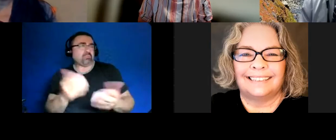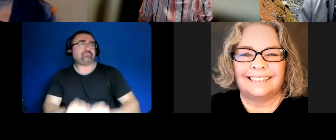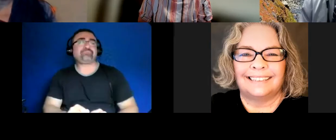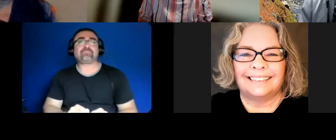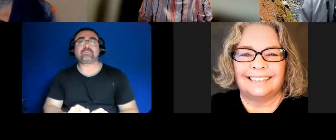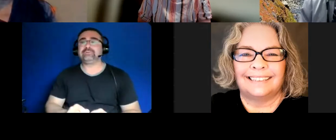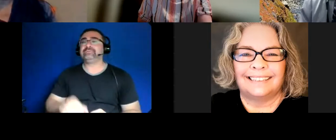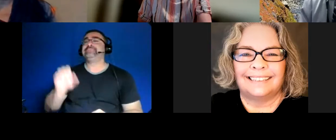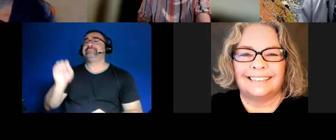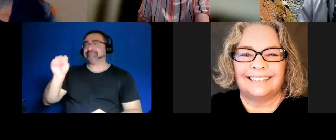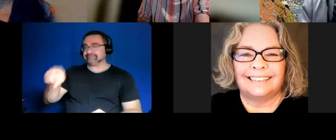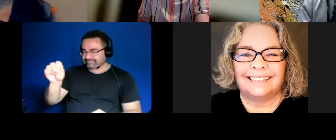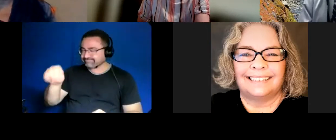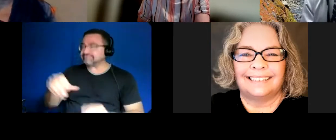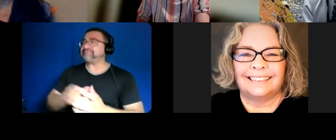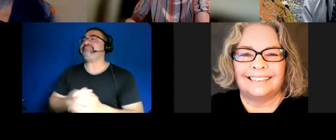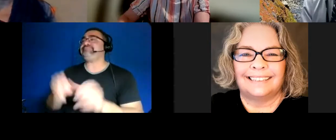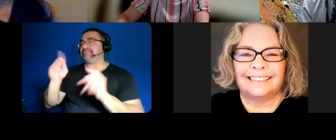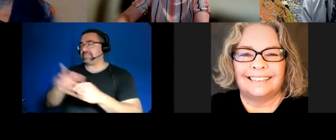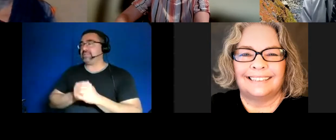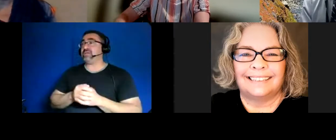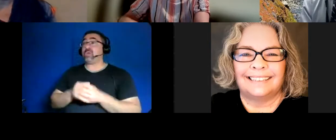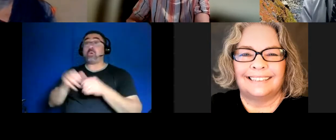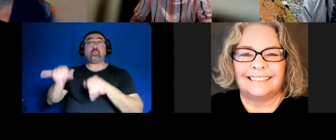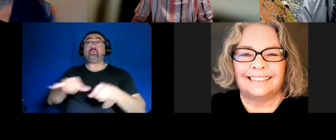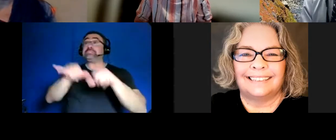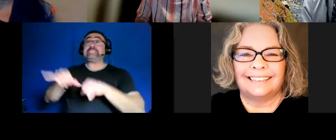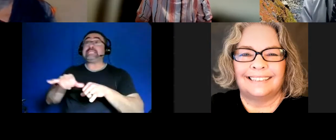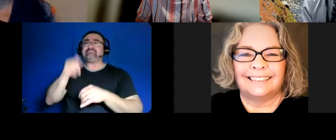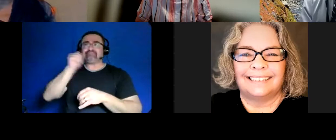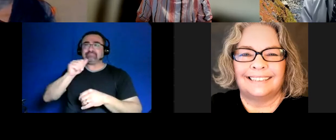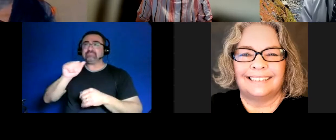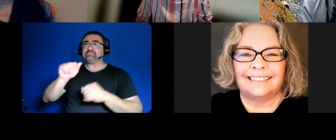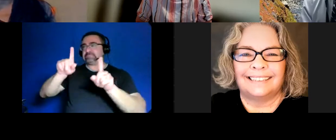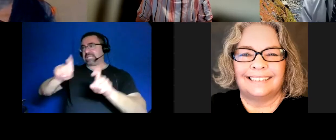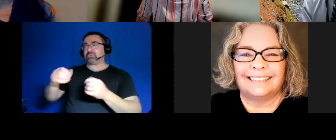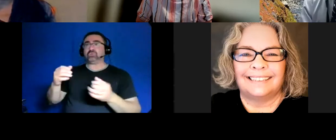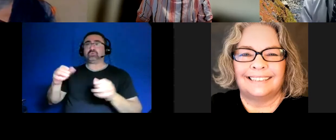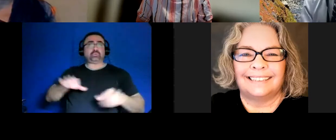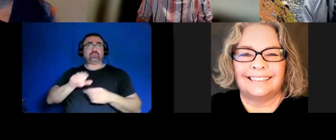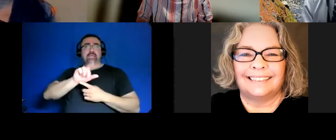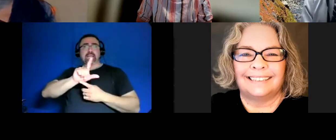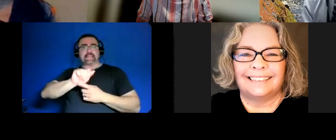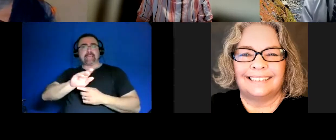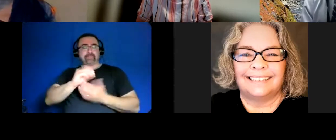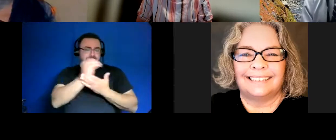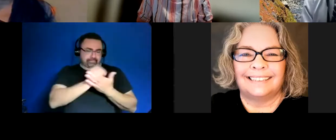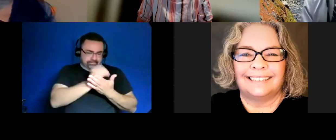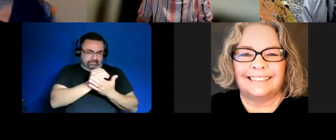Yeah, so the routine tests that we do in the laboratory cannot tell the